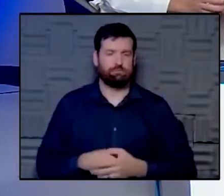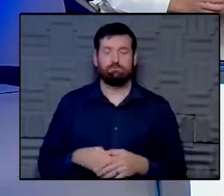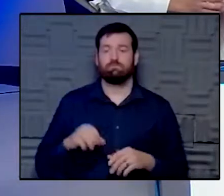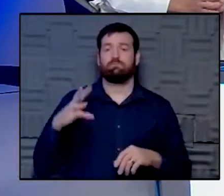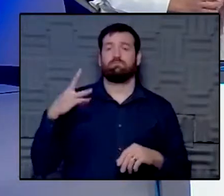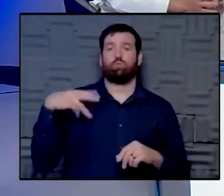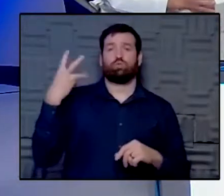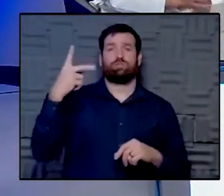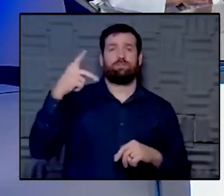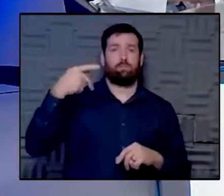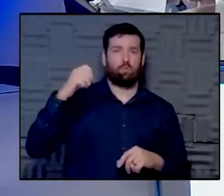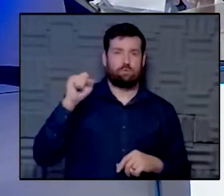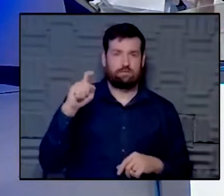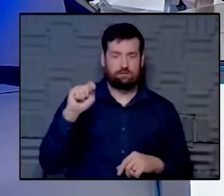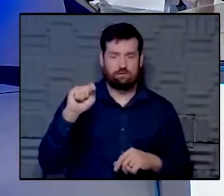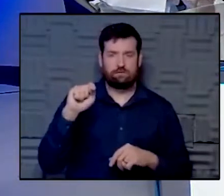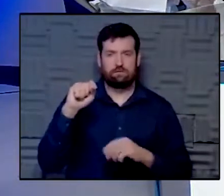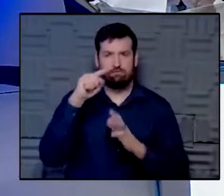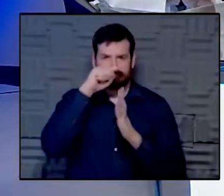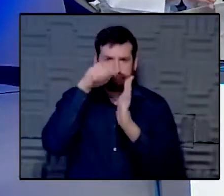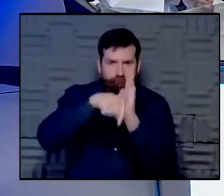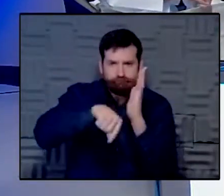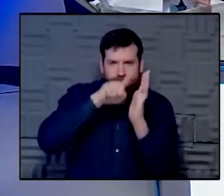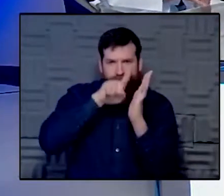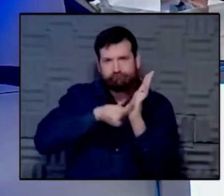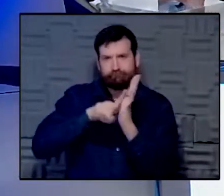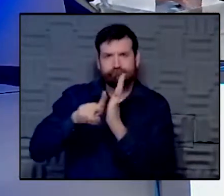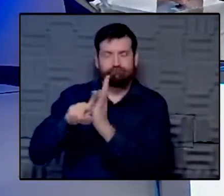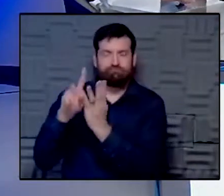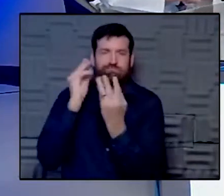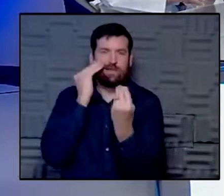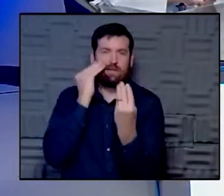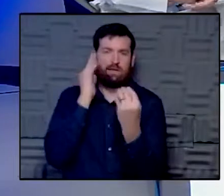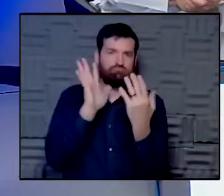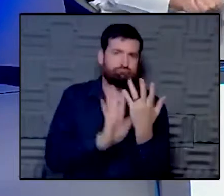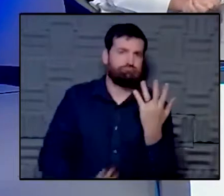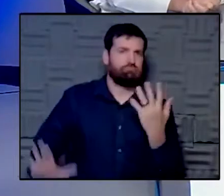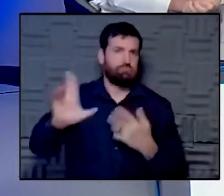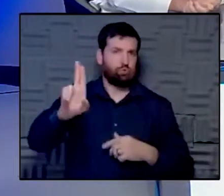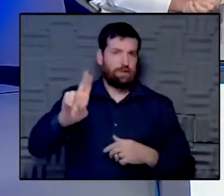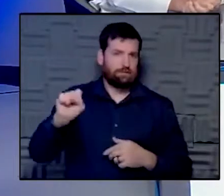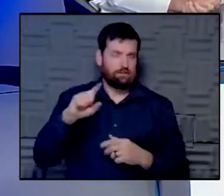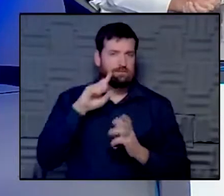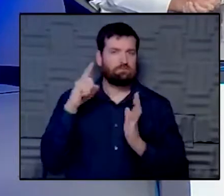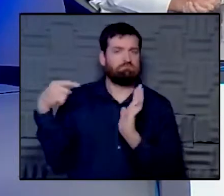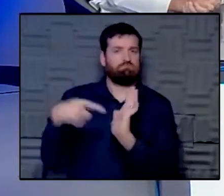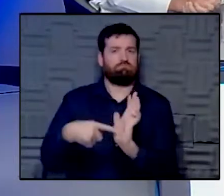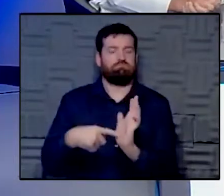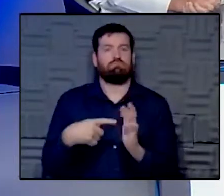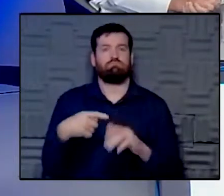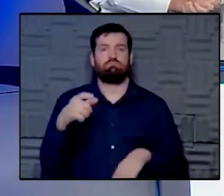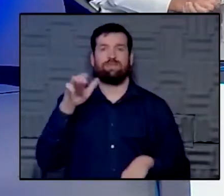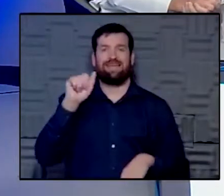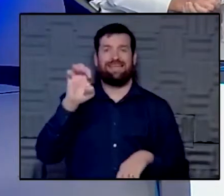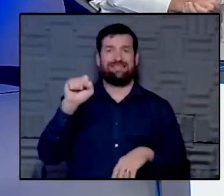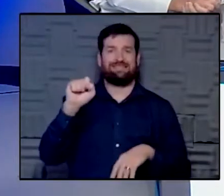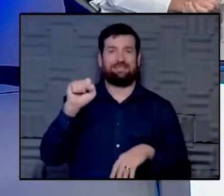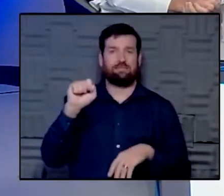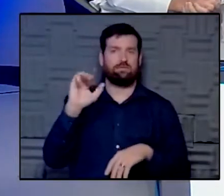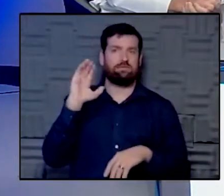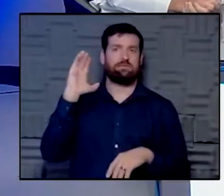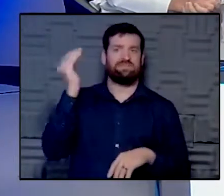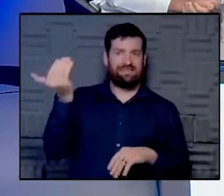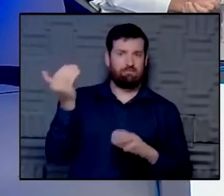Washington Post took a deep dive into data from all over the country recently and pointed out that case numbers nationwide seem to be